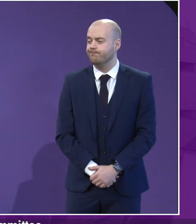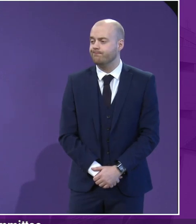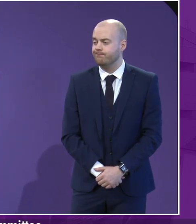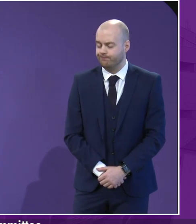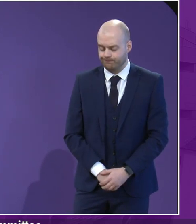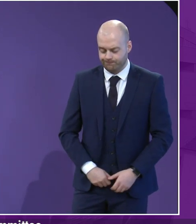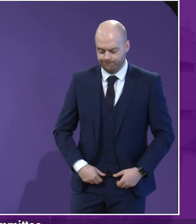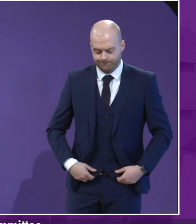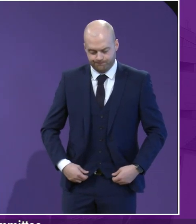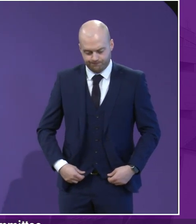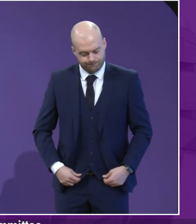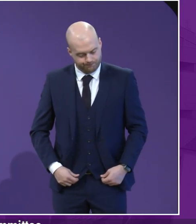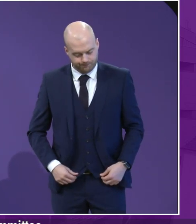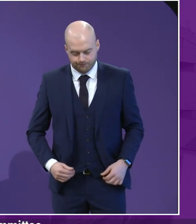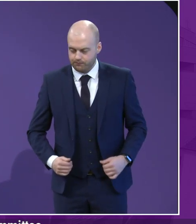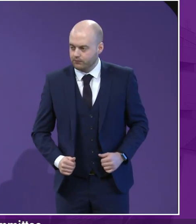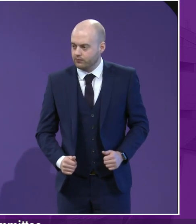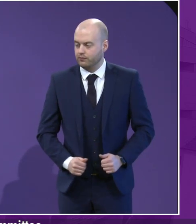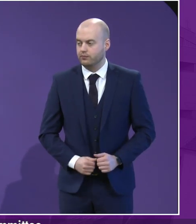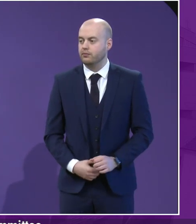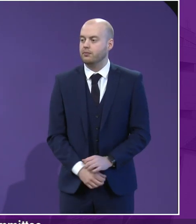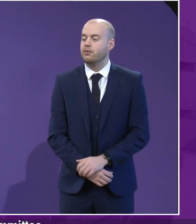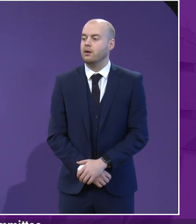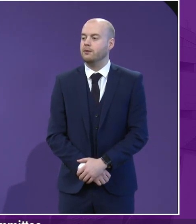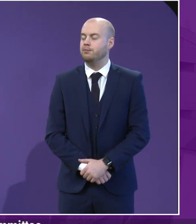up on that point about Freshers Week,